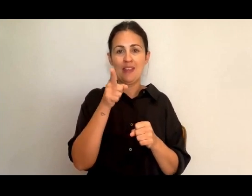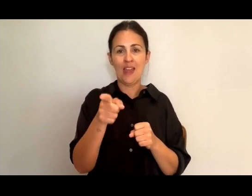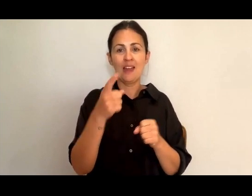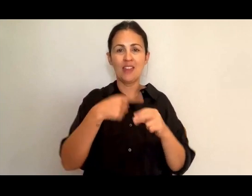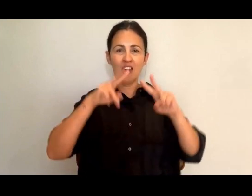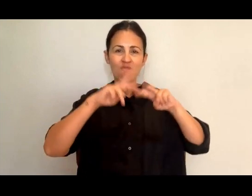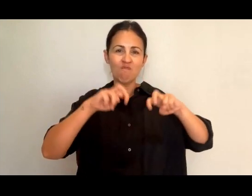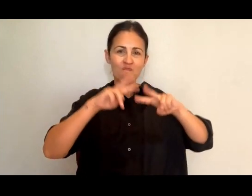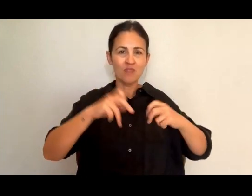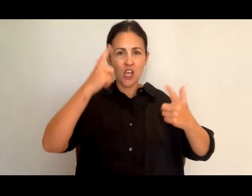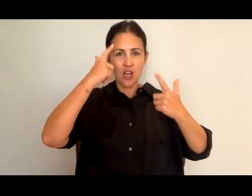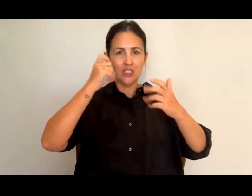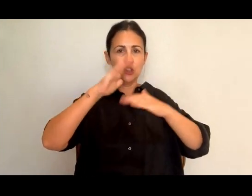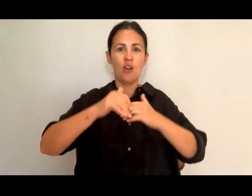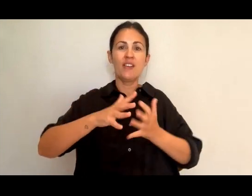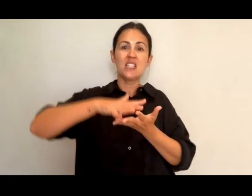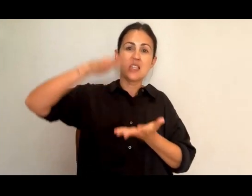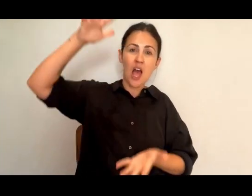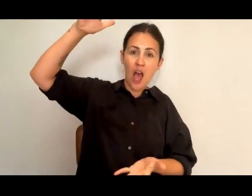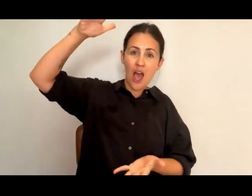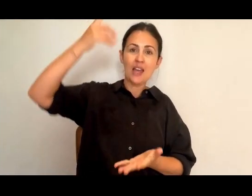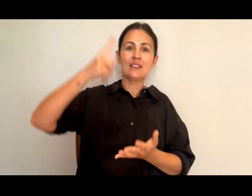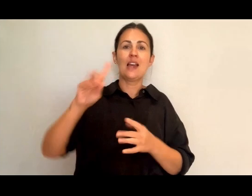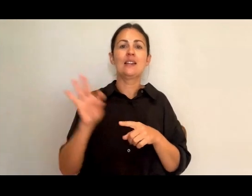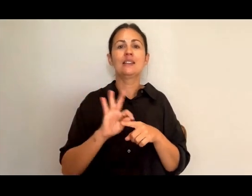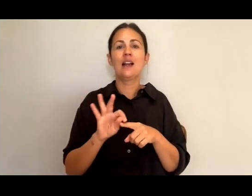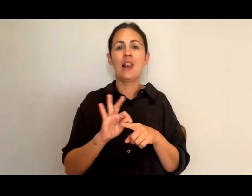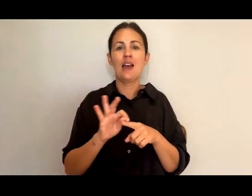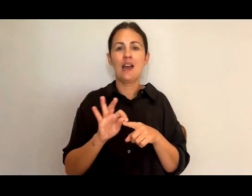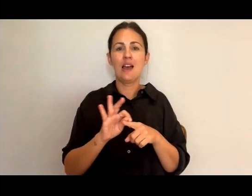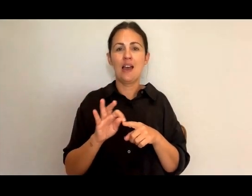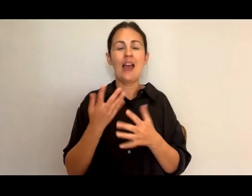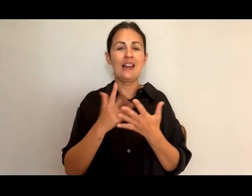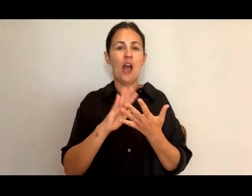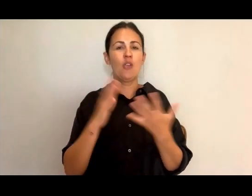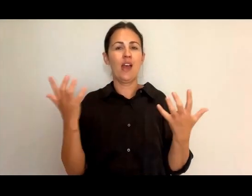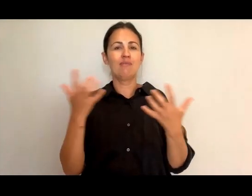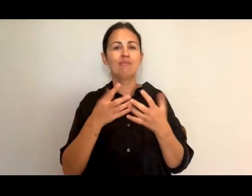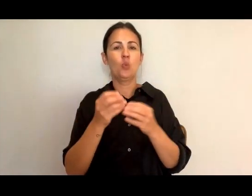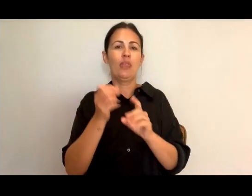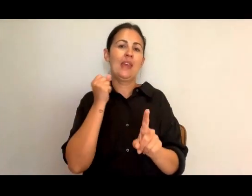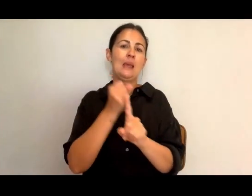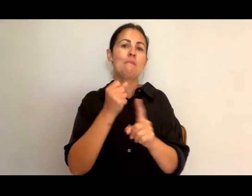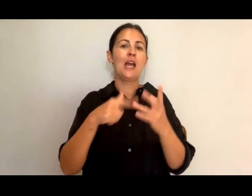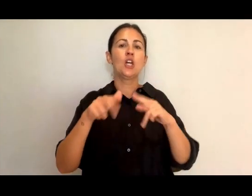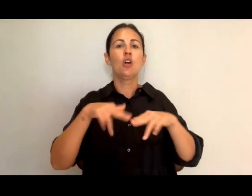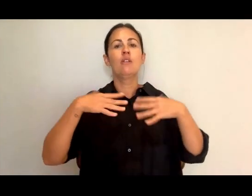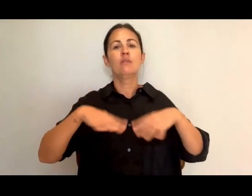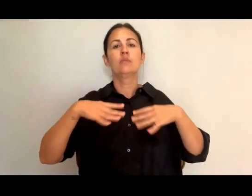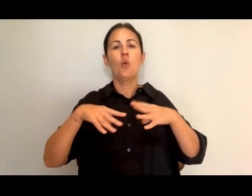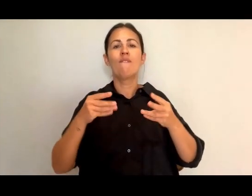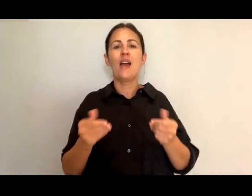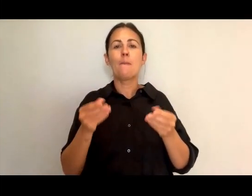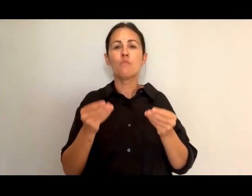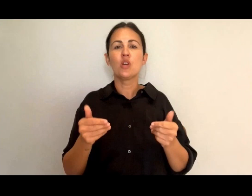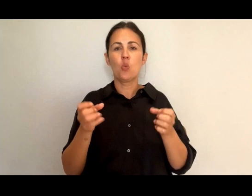and colour and how that scale and colour represented the impact of textiles waste and fabric waste in marine ecosystems.